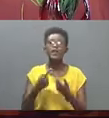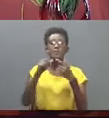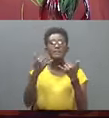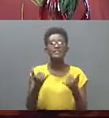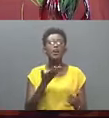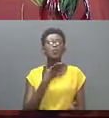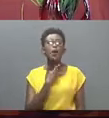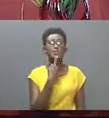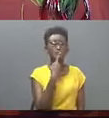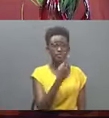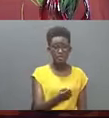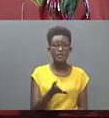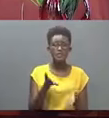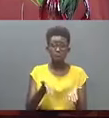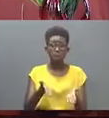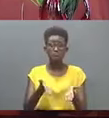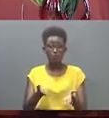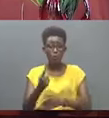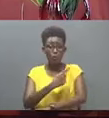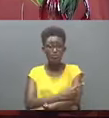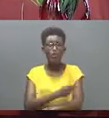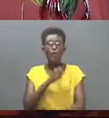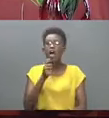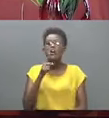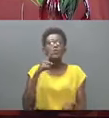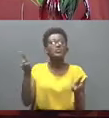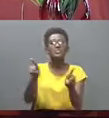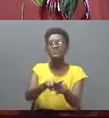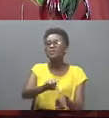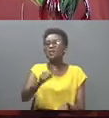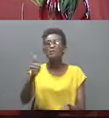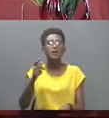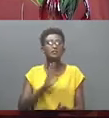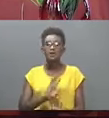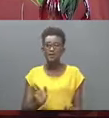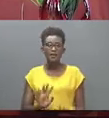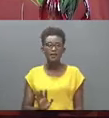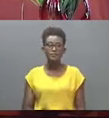say today, we are not of a lesser God.